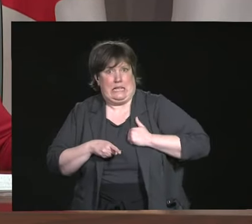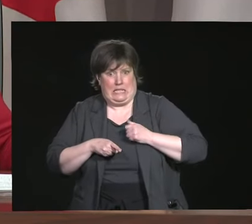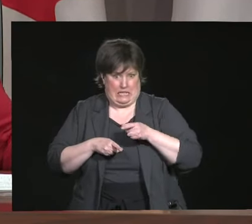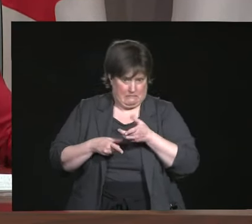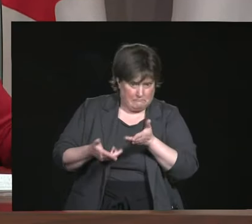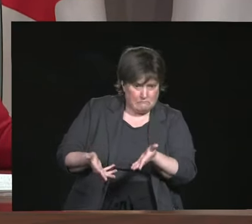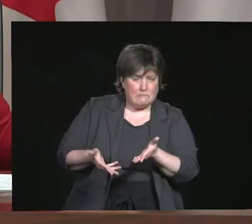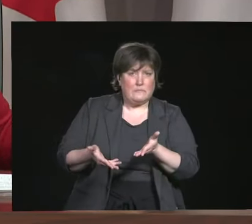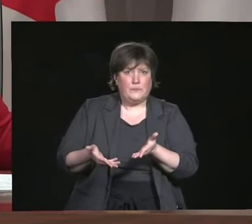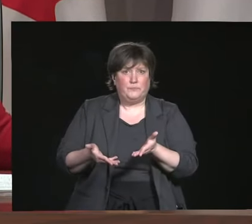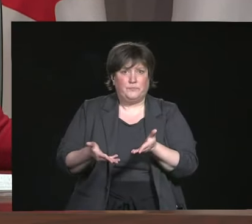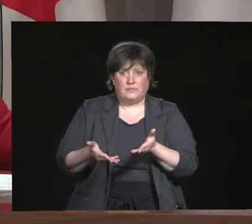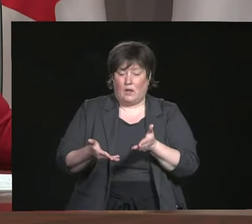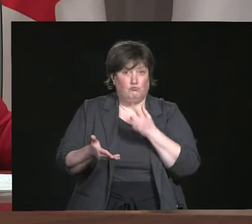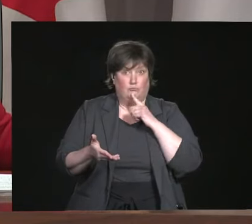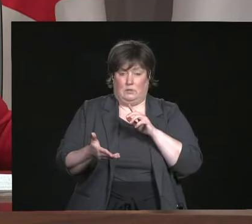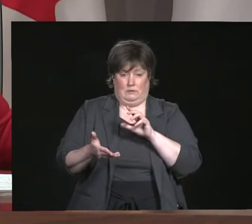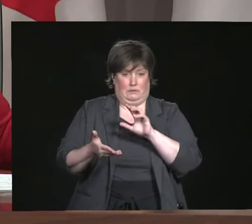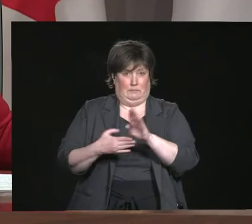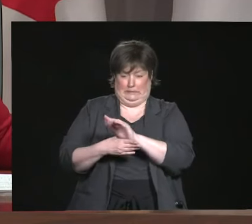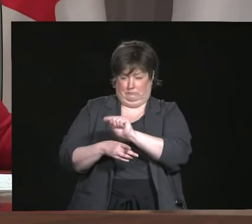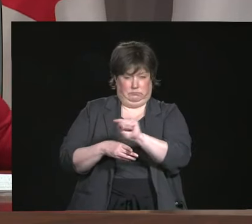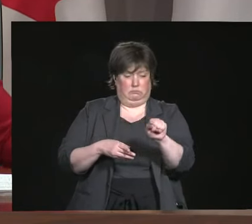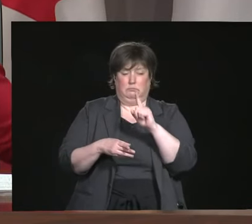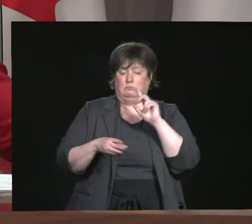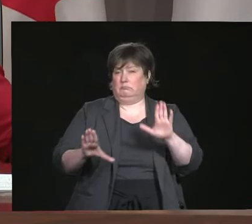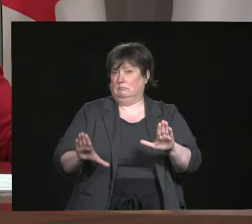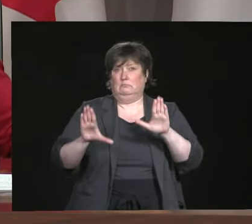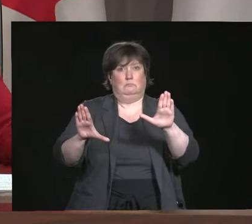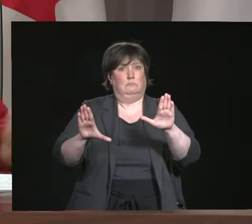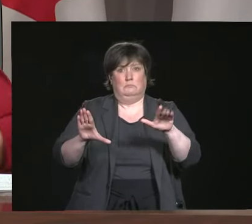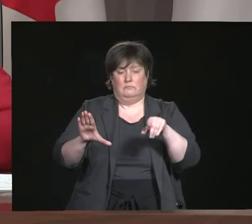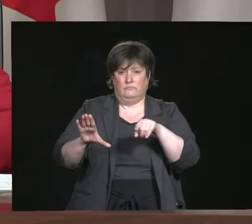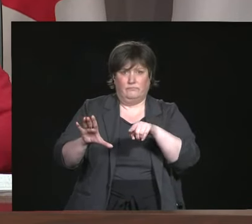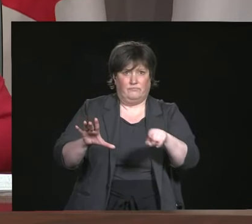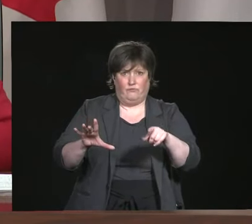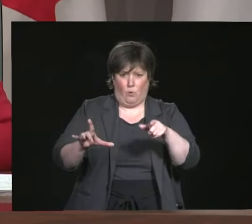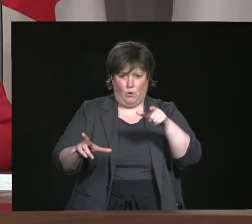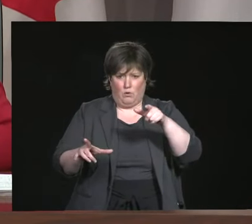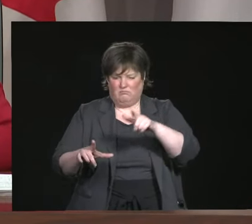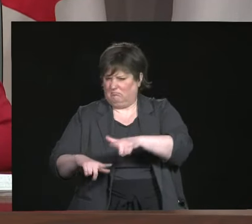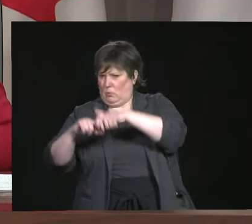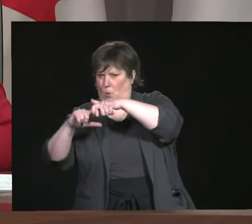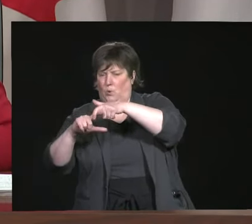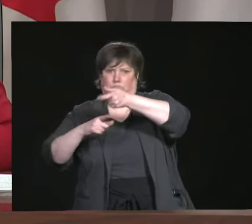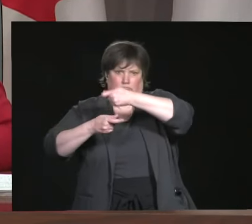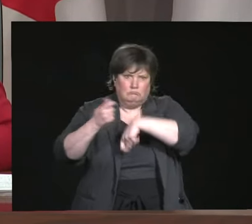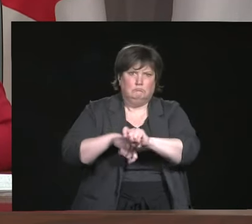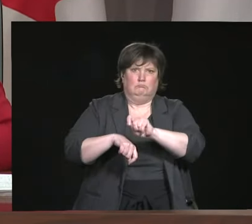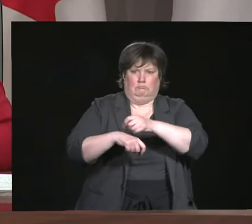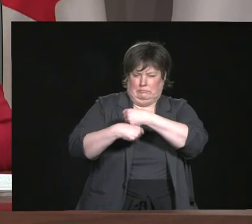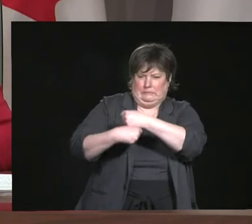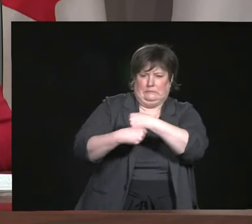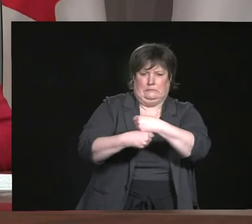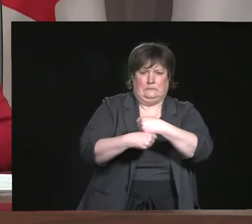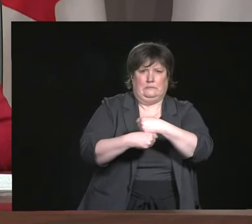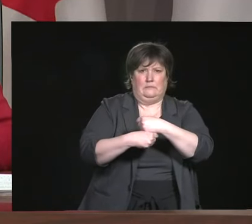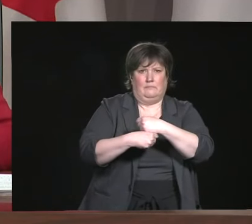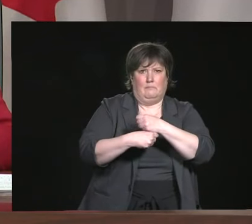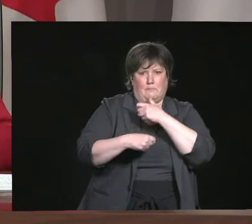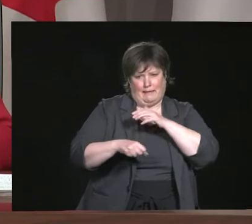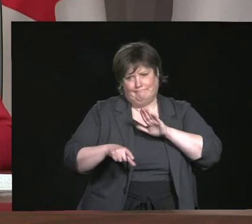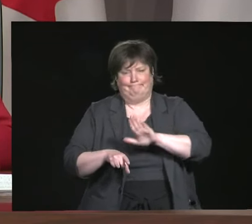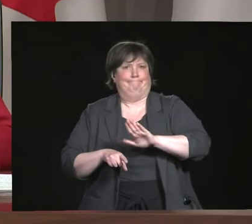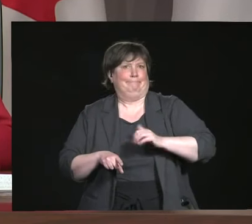terrific, working hard to build what we need at home. I also really want to